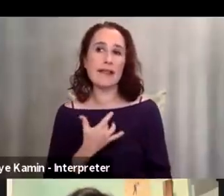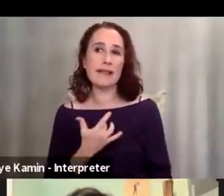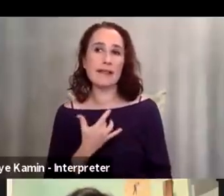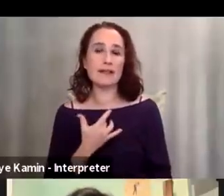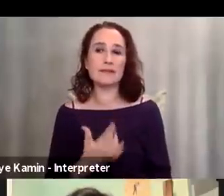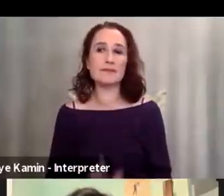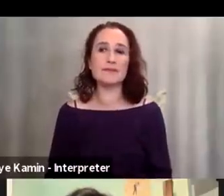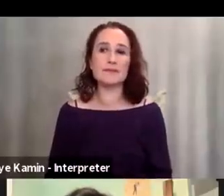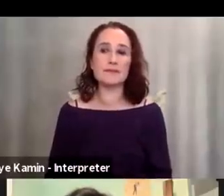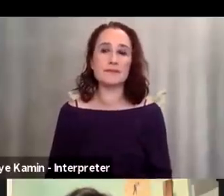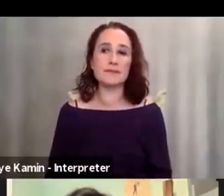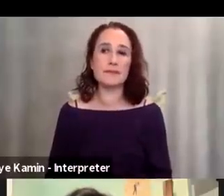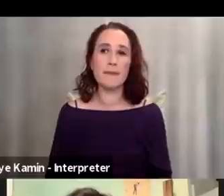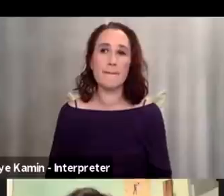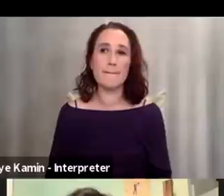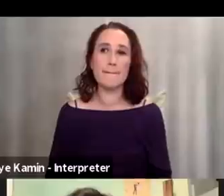again,